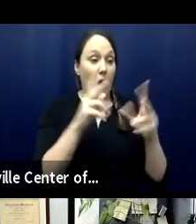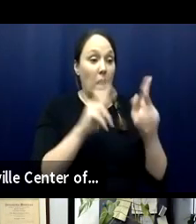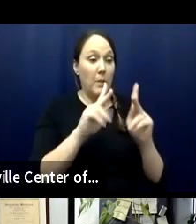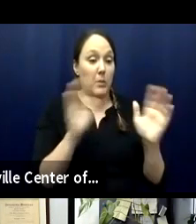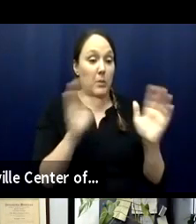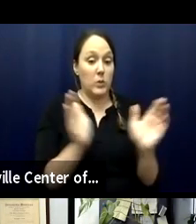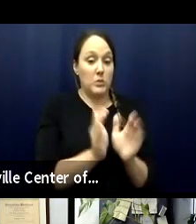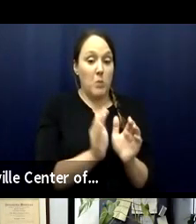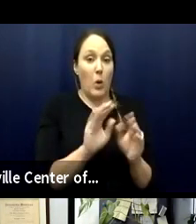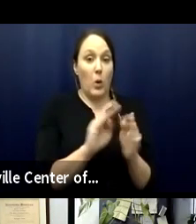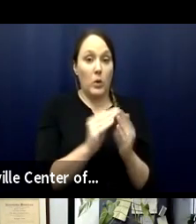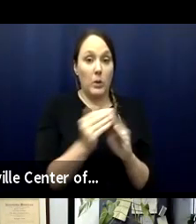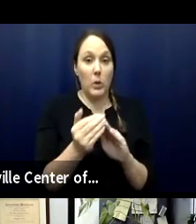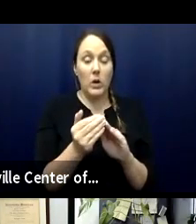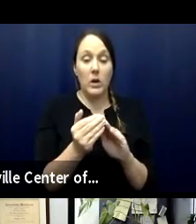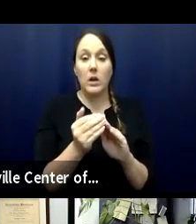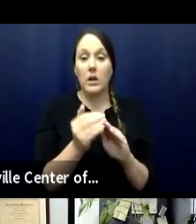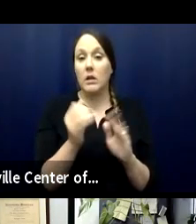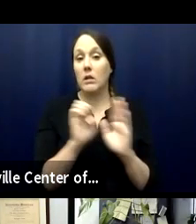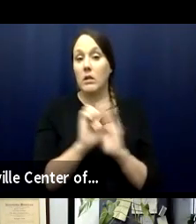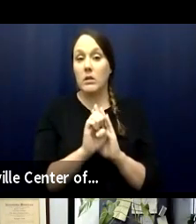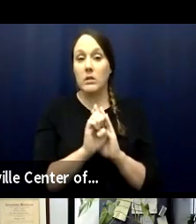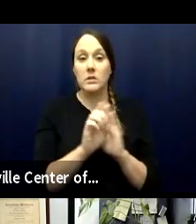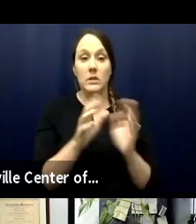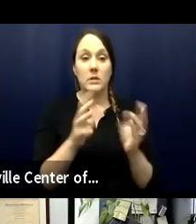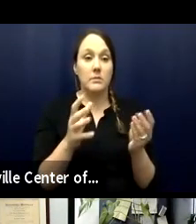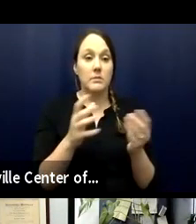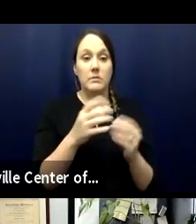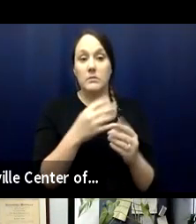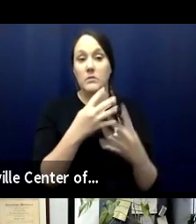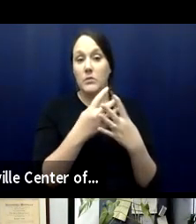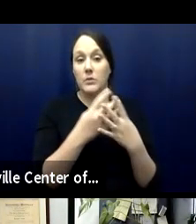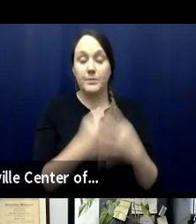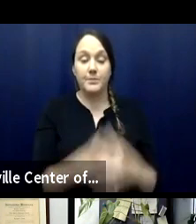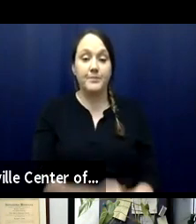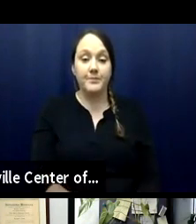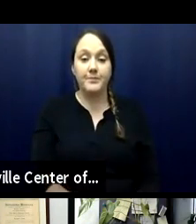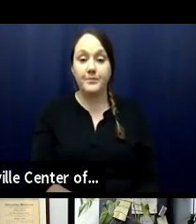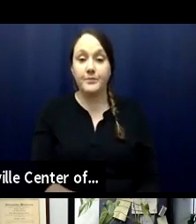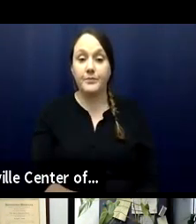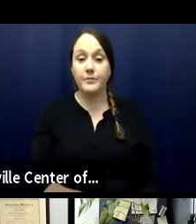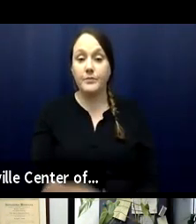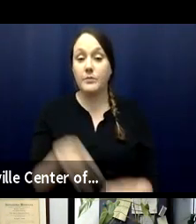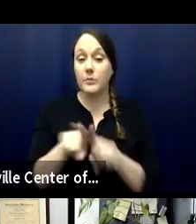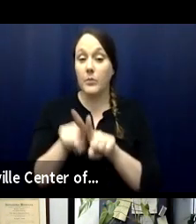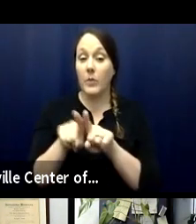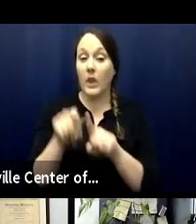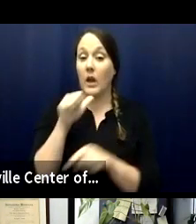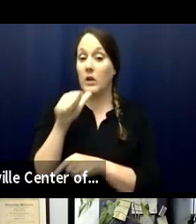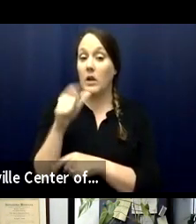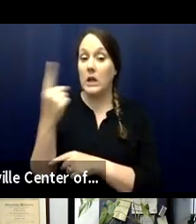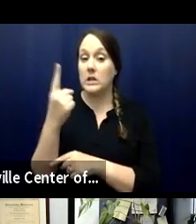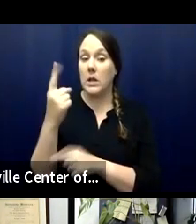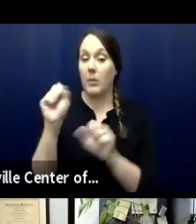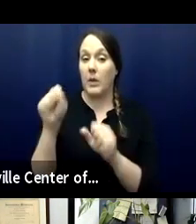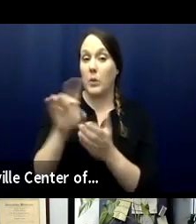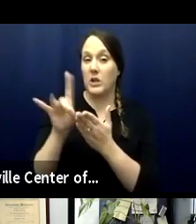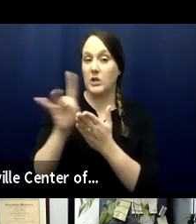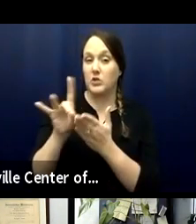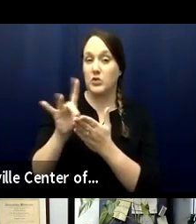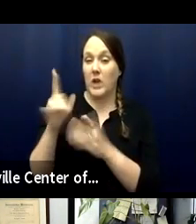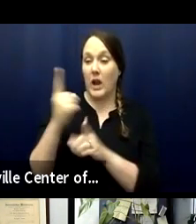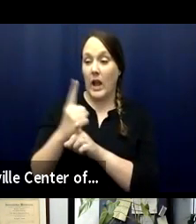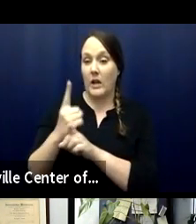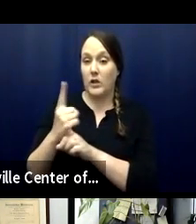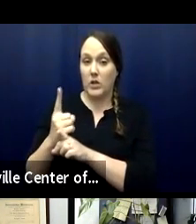viral community. For example, a penal farm or prison. And it's also not something we are able to track accurately on the local